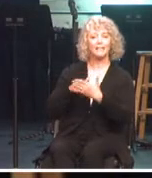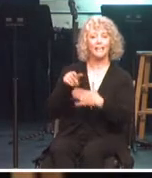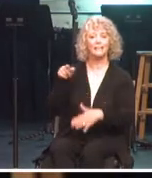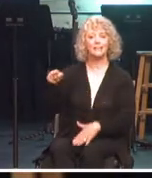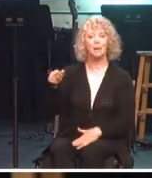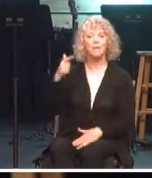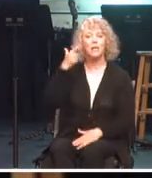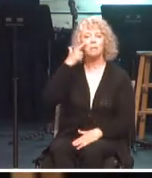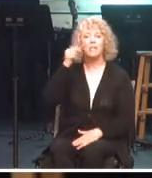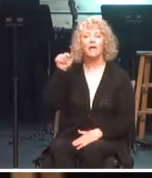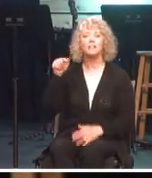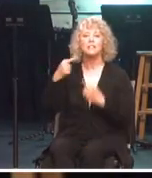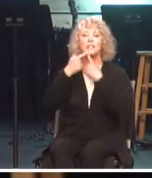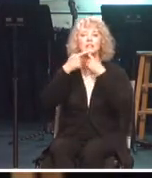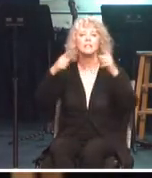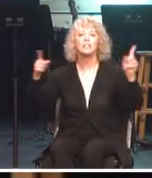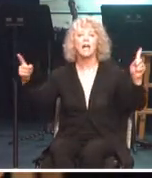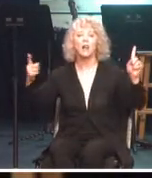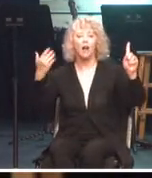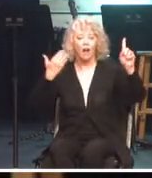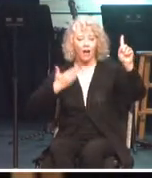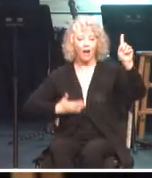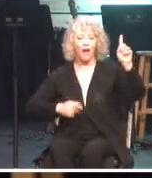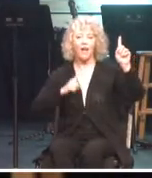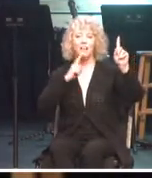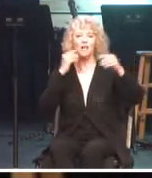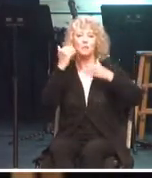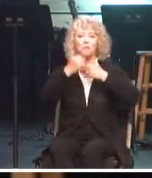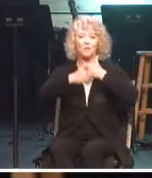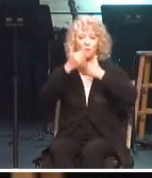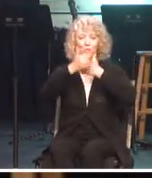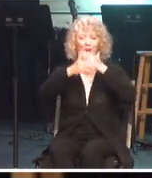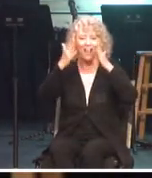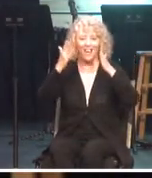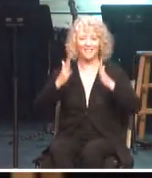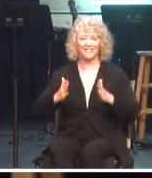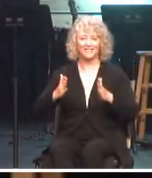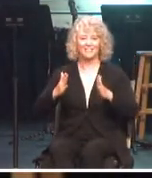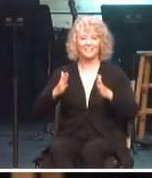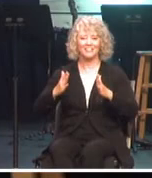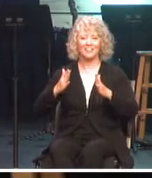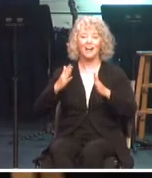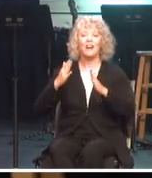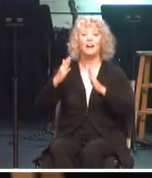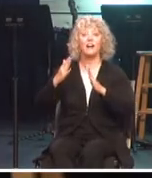because he said, I am the bread that came down out of heaven.